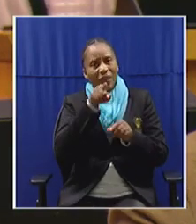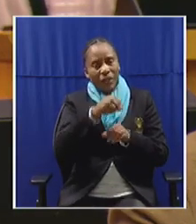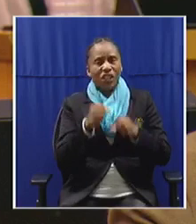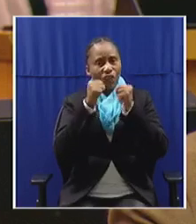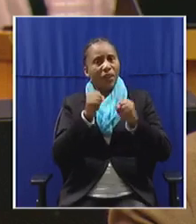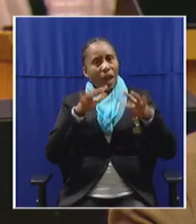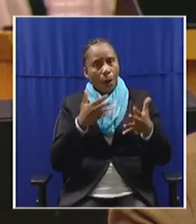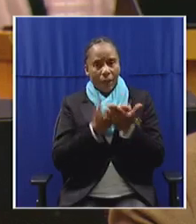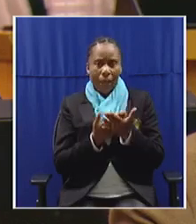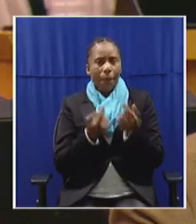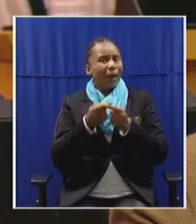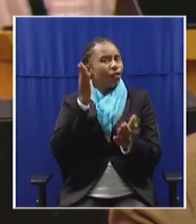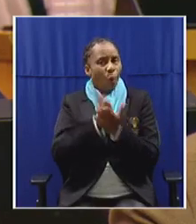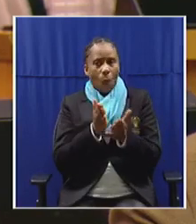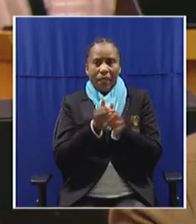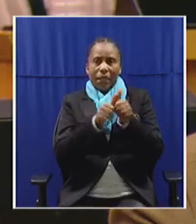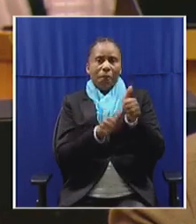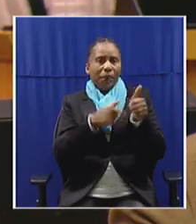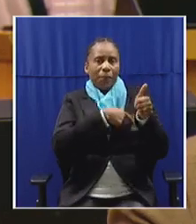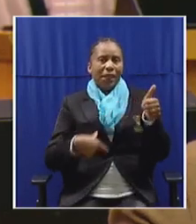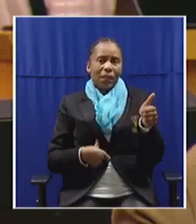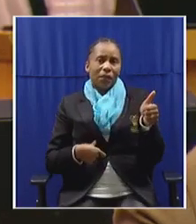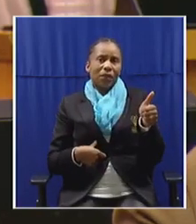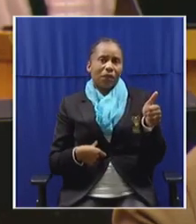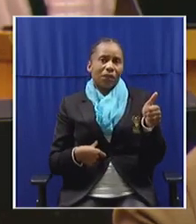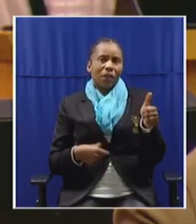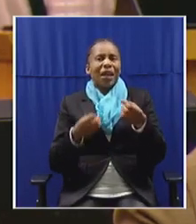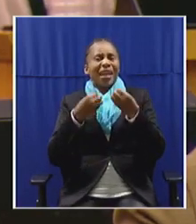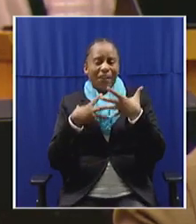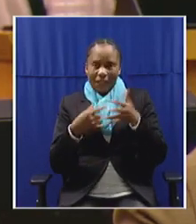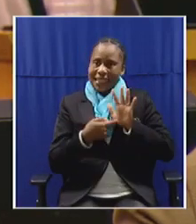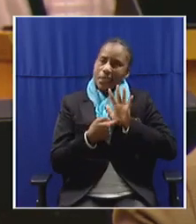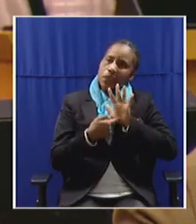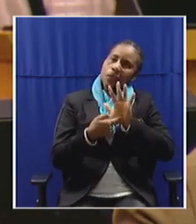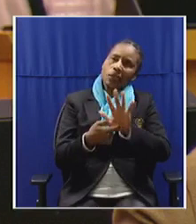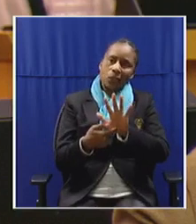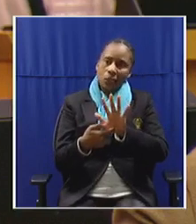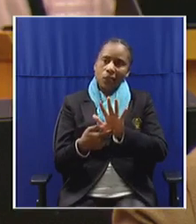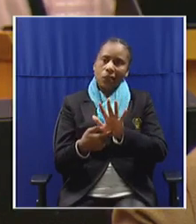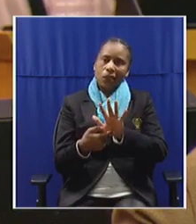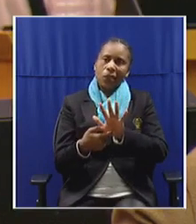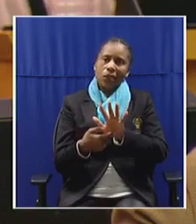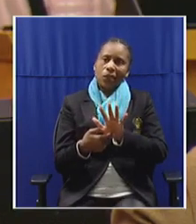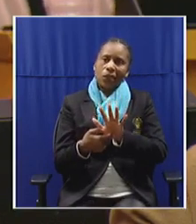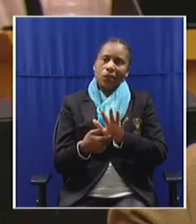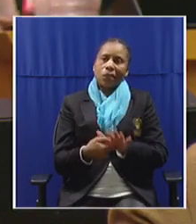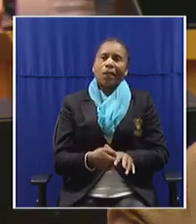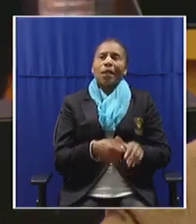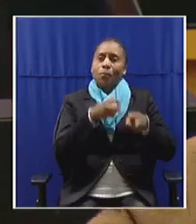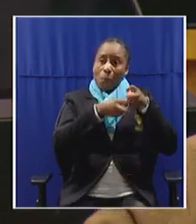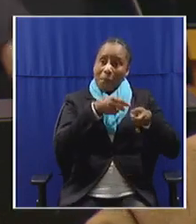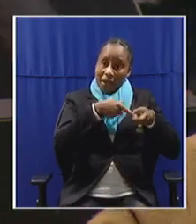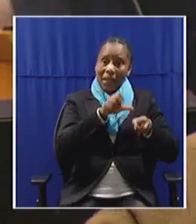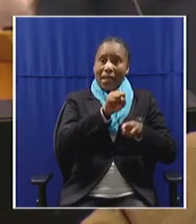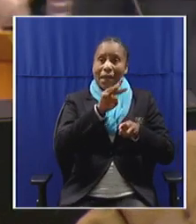surely, Deputy President, would you give us an indication that one of the problems with SMMEs is access